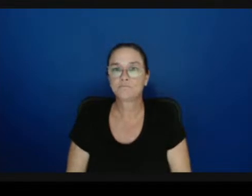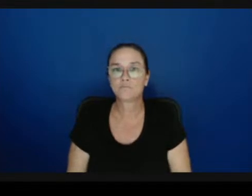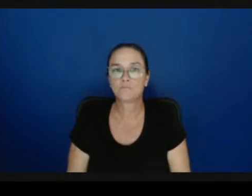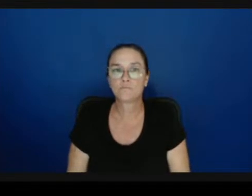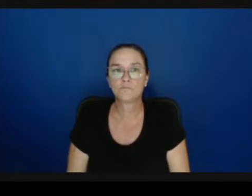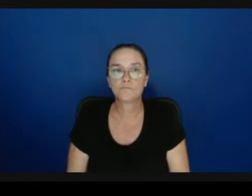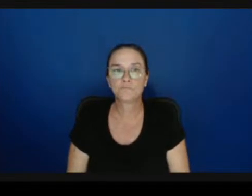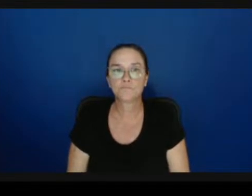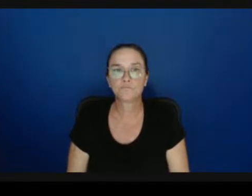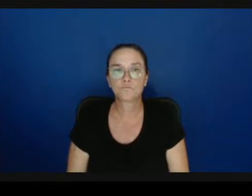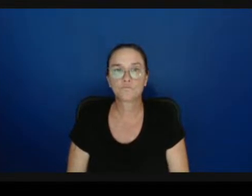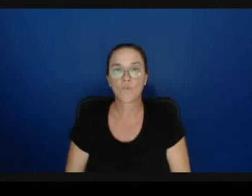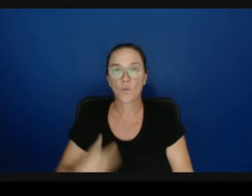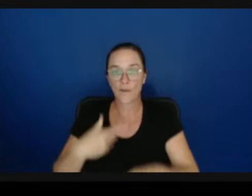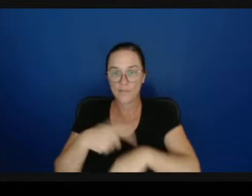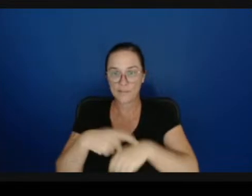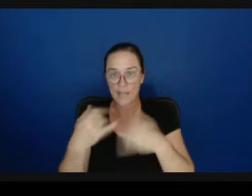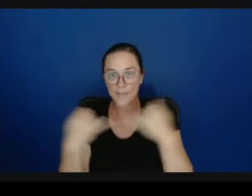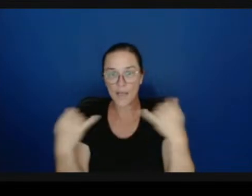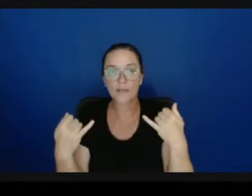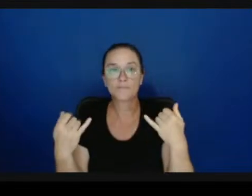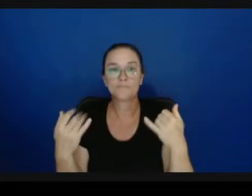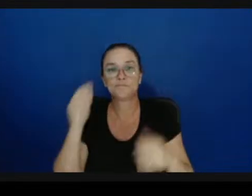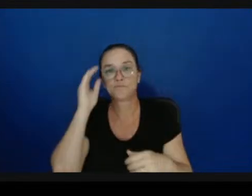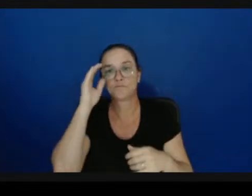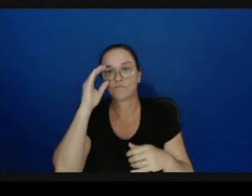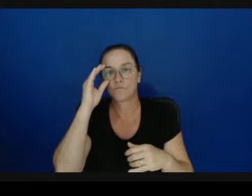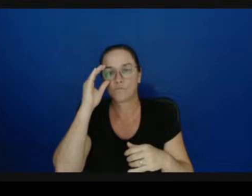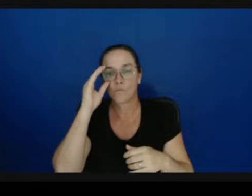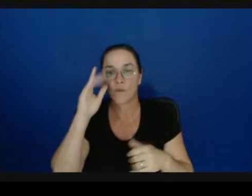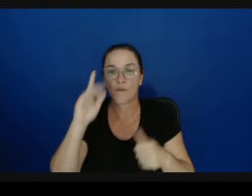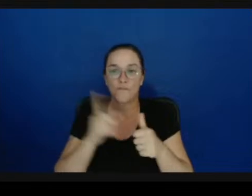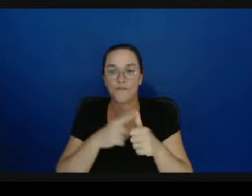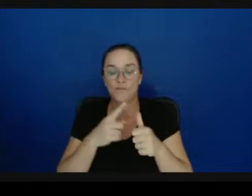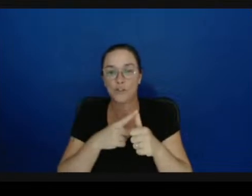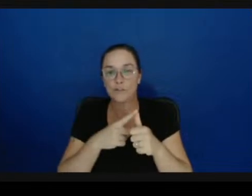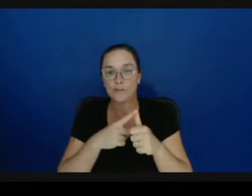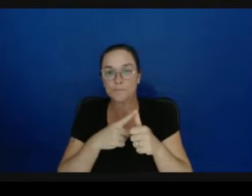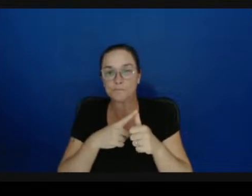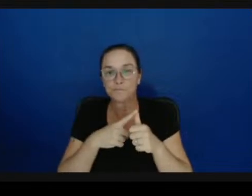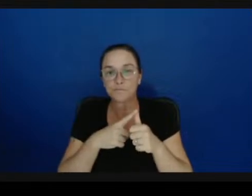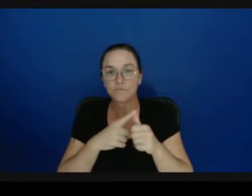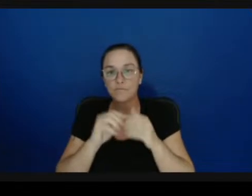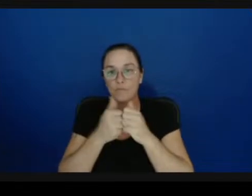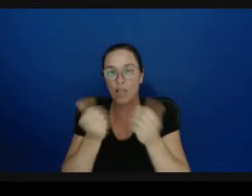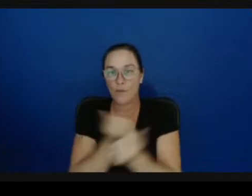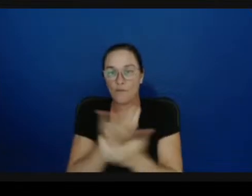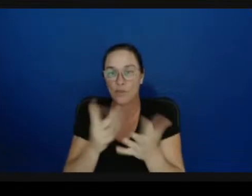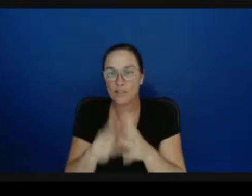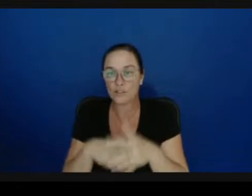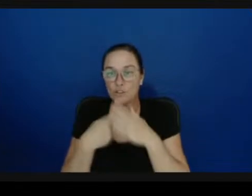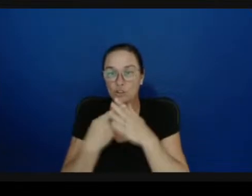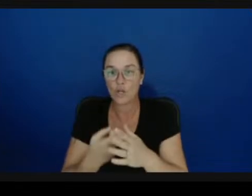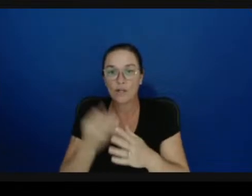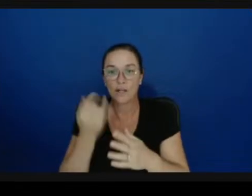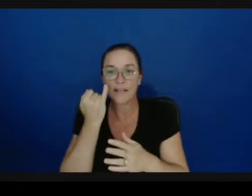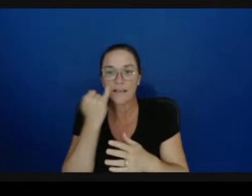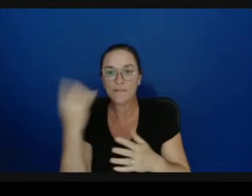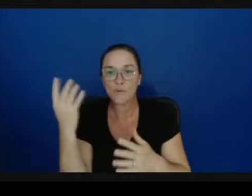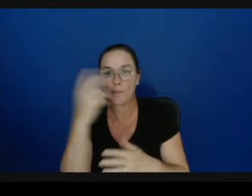So there's our timeline. Let's show you guys first how we started everything off in case you happen to miss our earlier